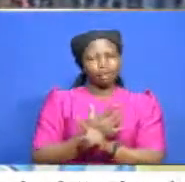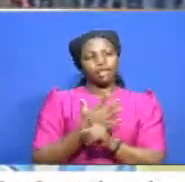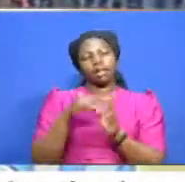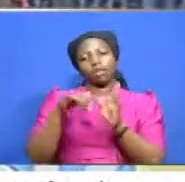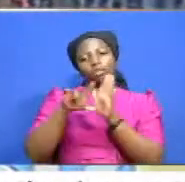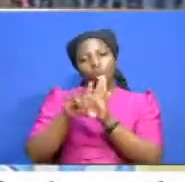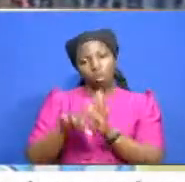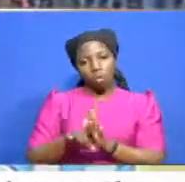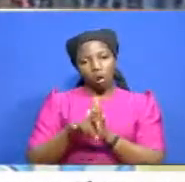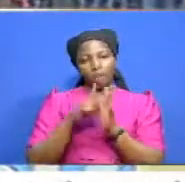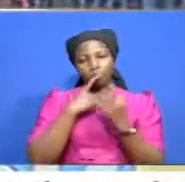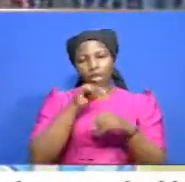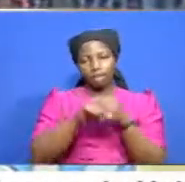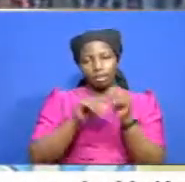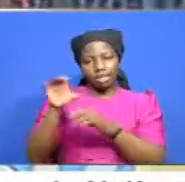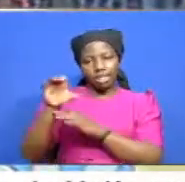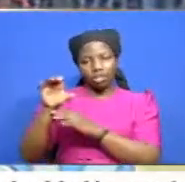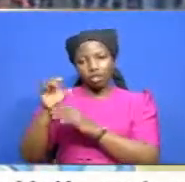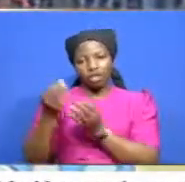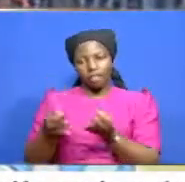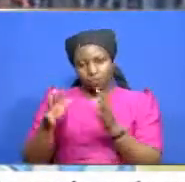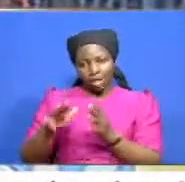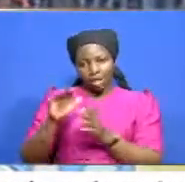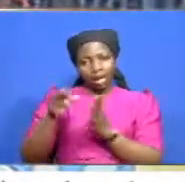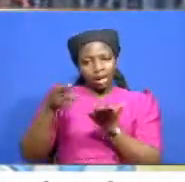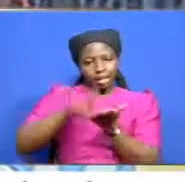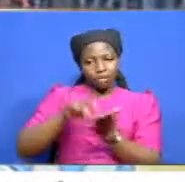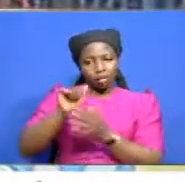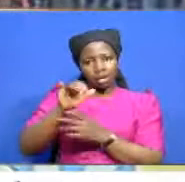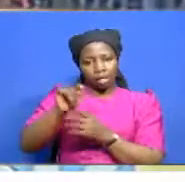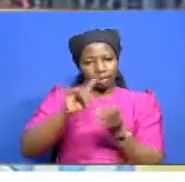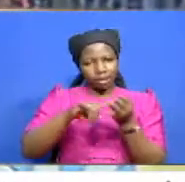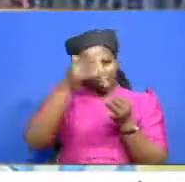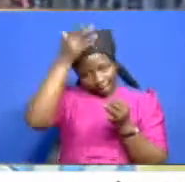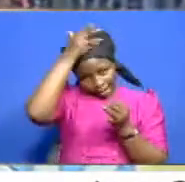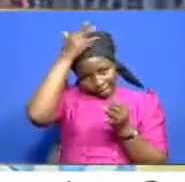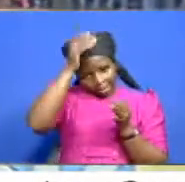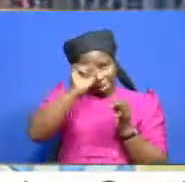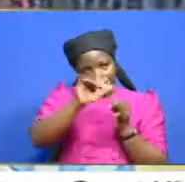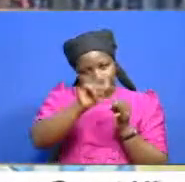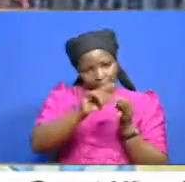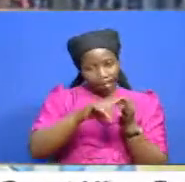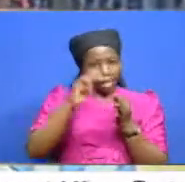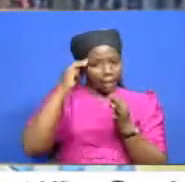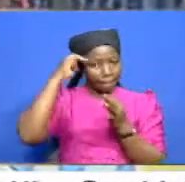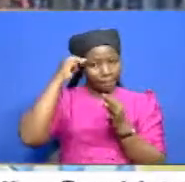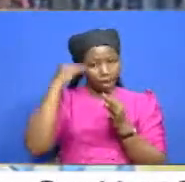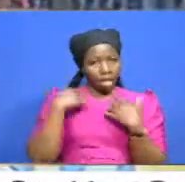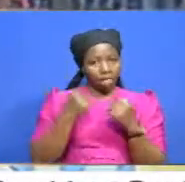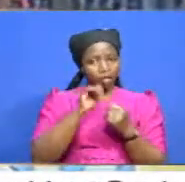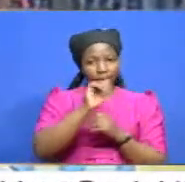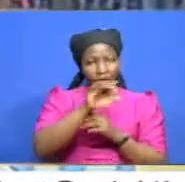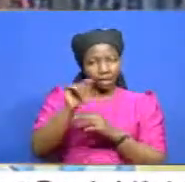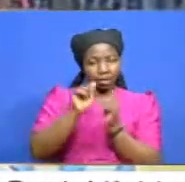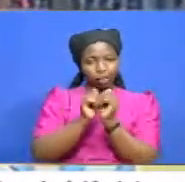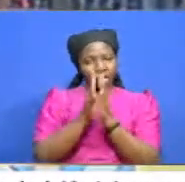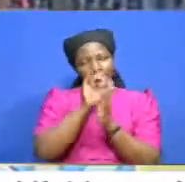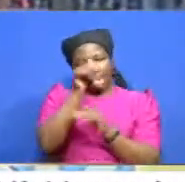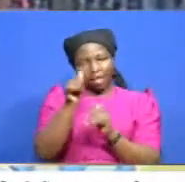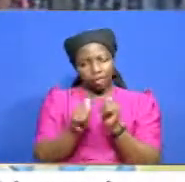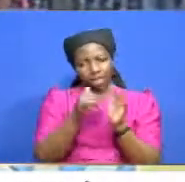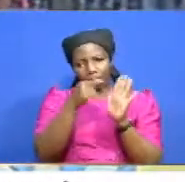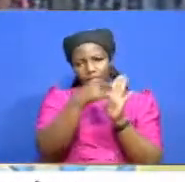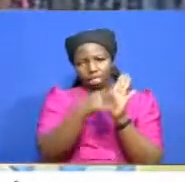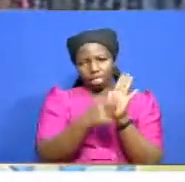I'm talking about the Clinical Officers Registration Act, the Nurses Act, the Mental Health Act, among others that they've listed.